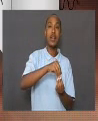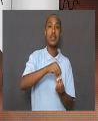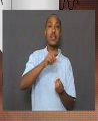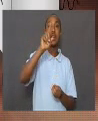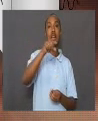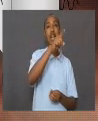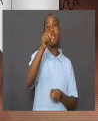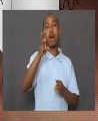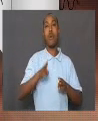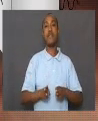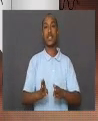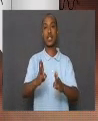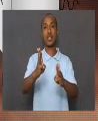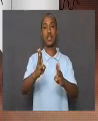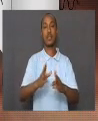gamma waves.